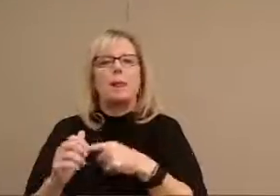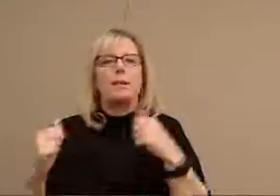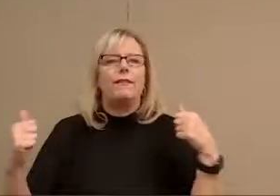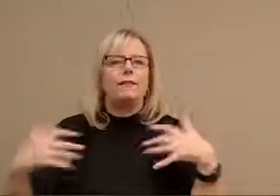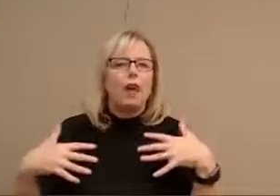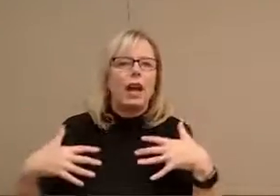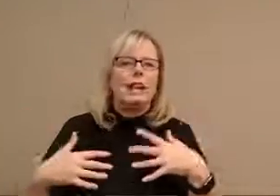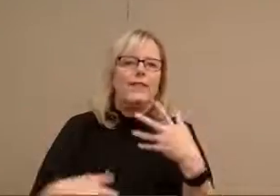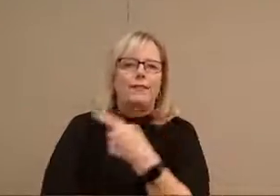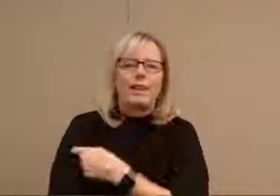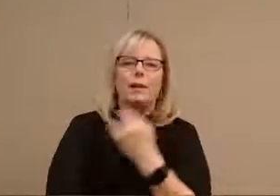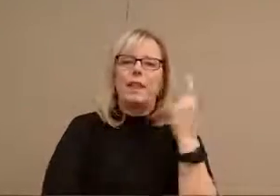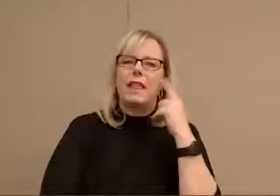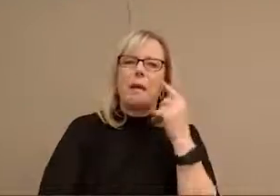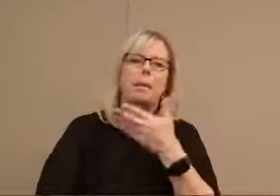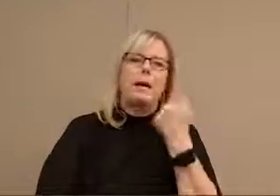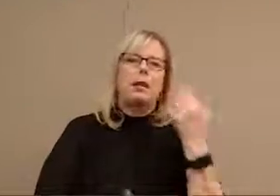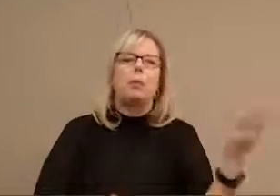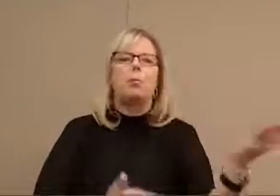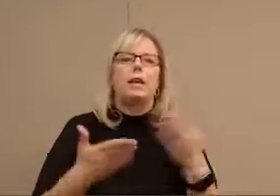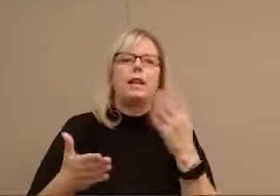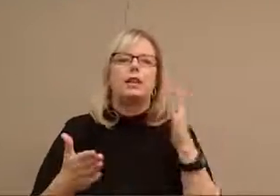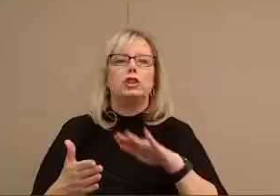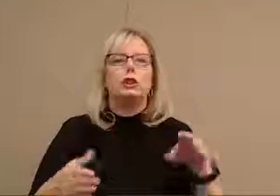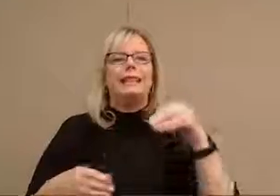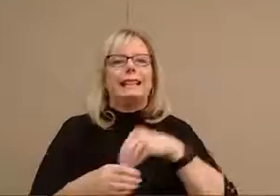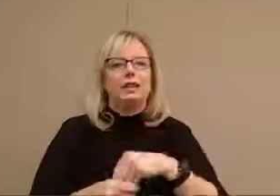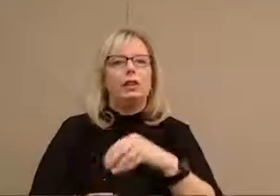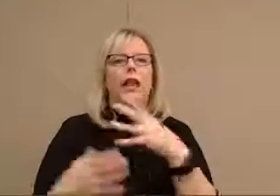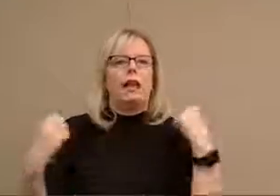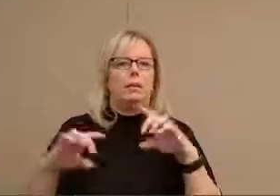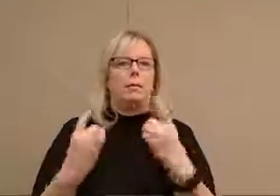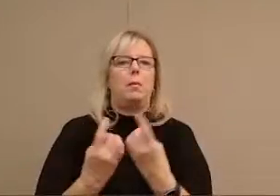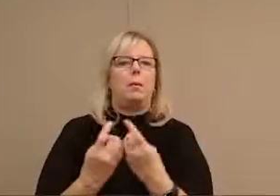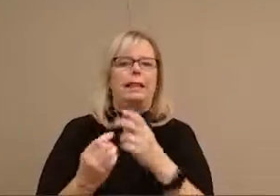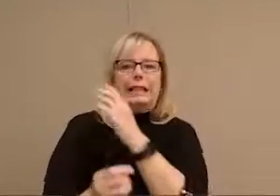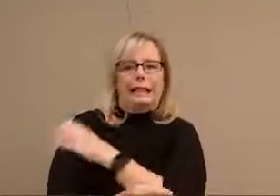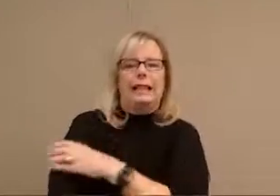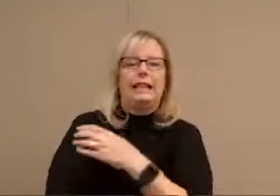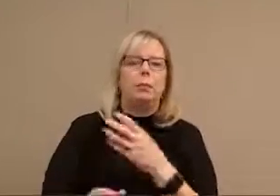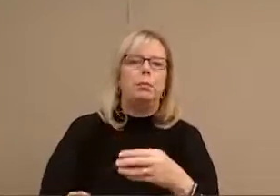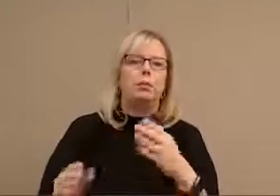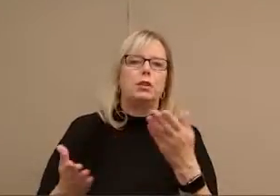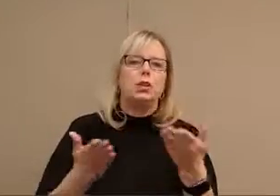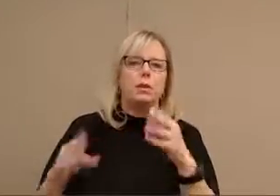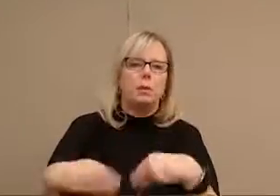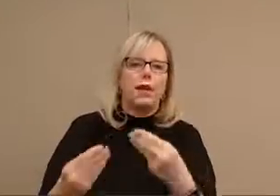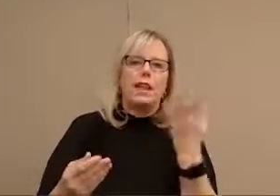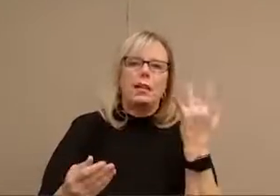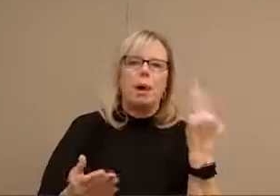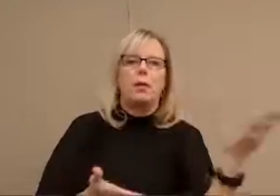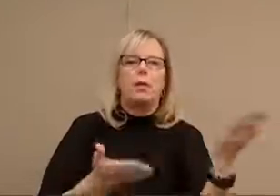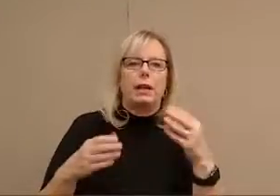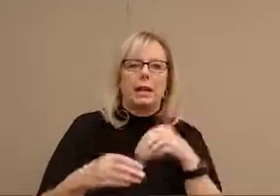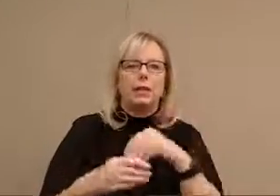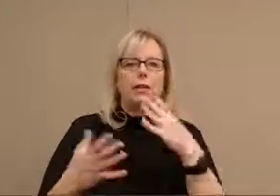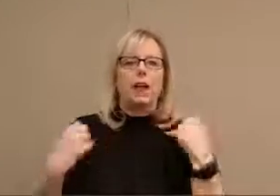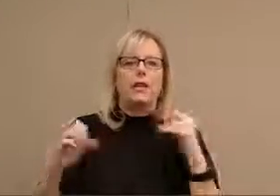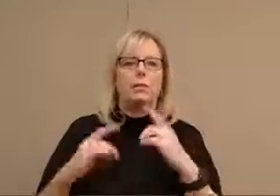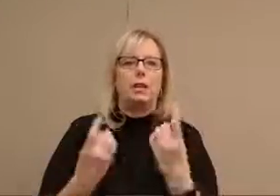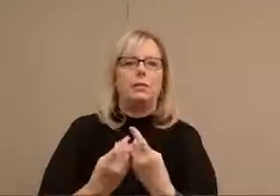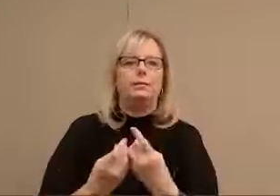So we felt it would be better suited to bring those children into the clinic to have that service provided. And so that's why we're bringing them into the health